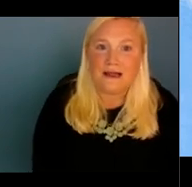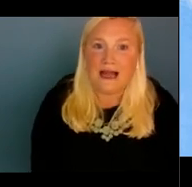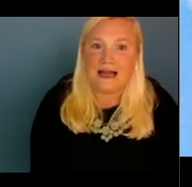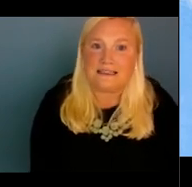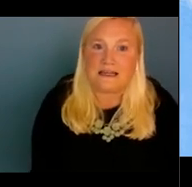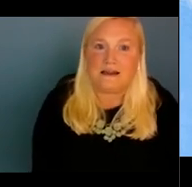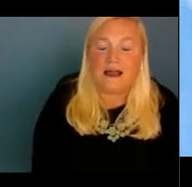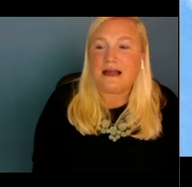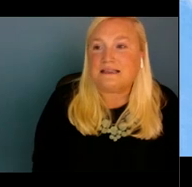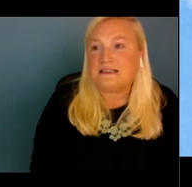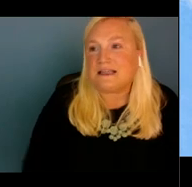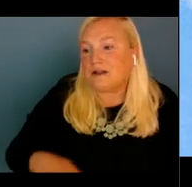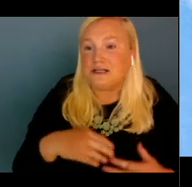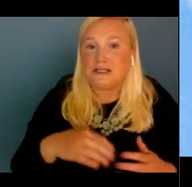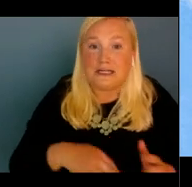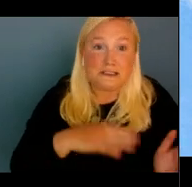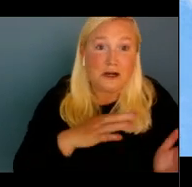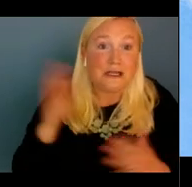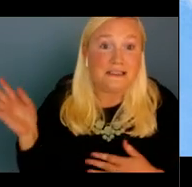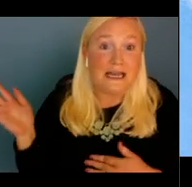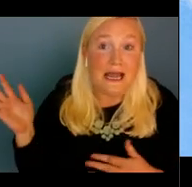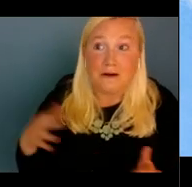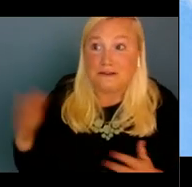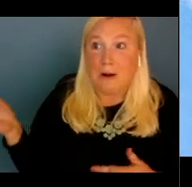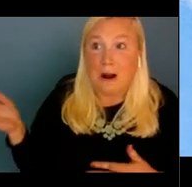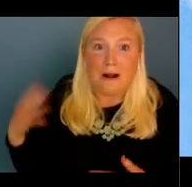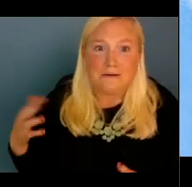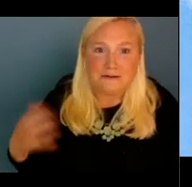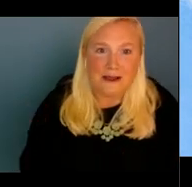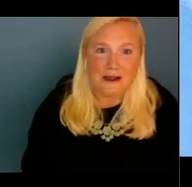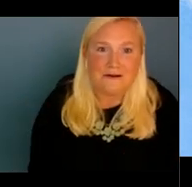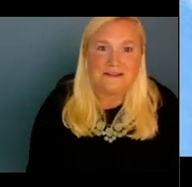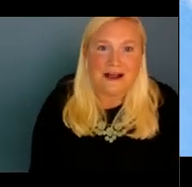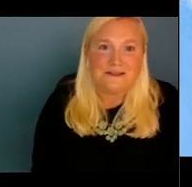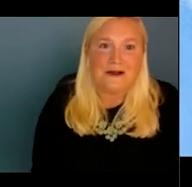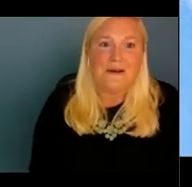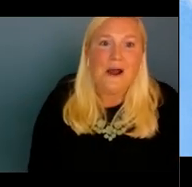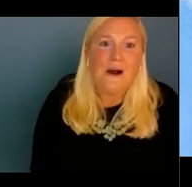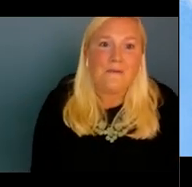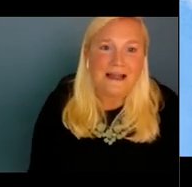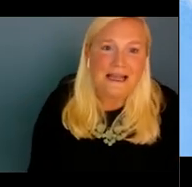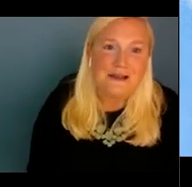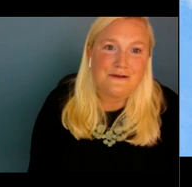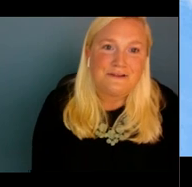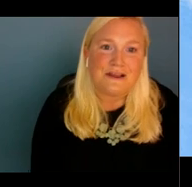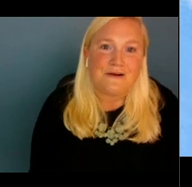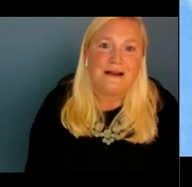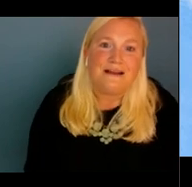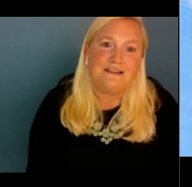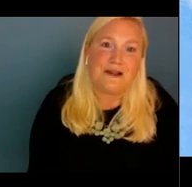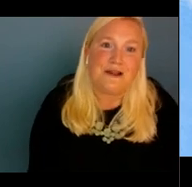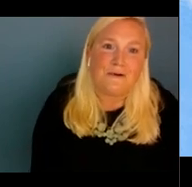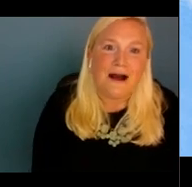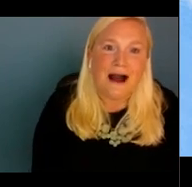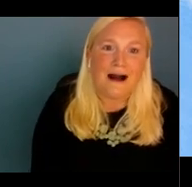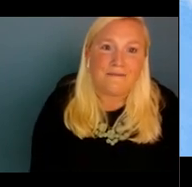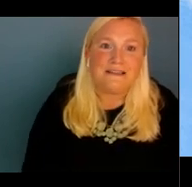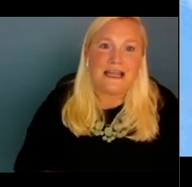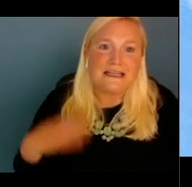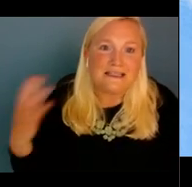do as a clinician starting today or tomorrow, depending on your time zone? What can you do